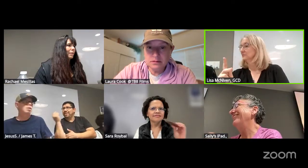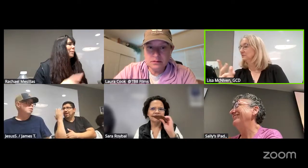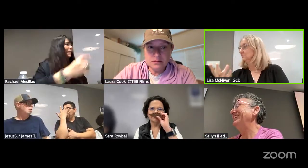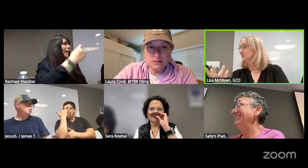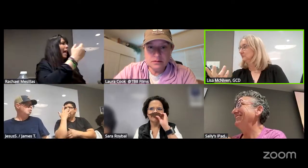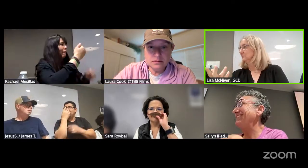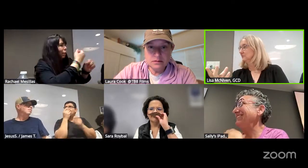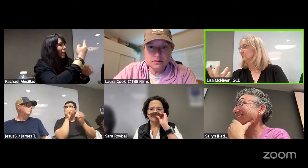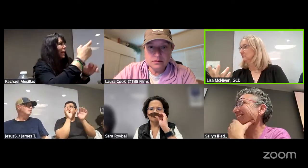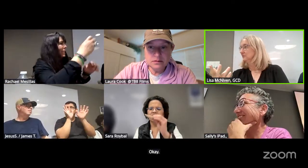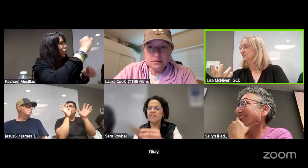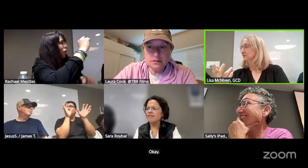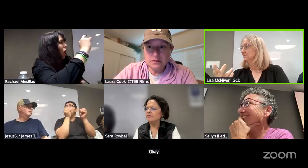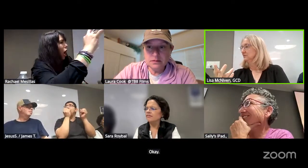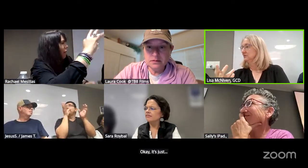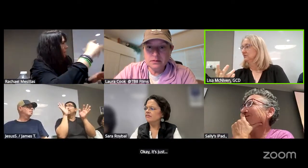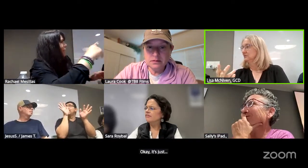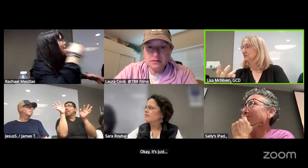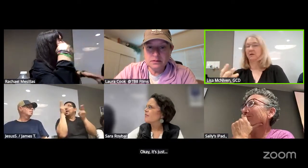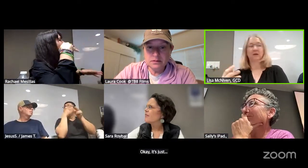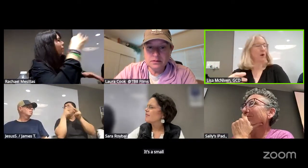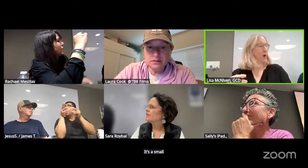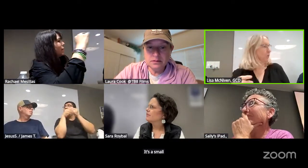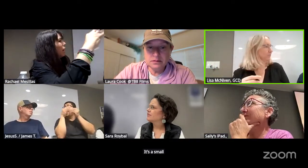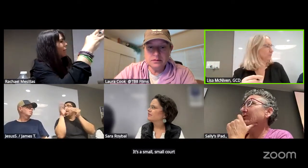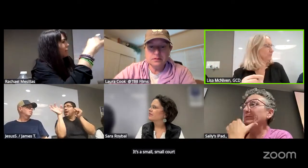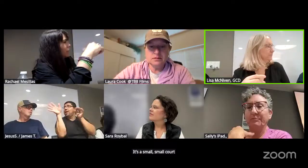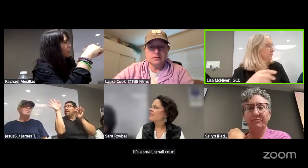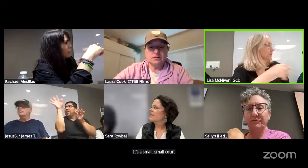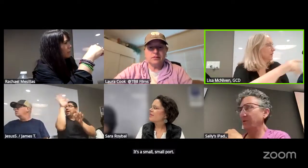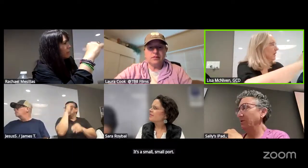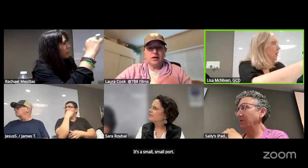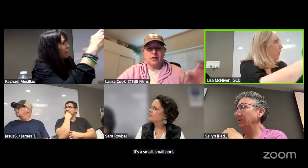Okay. It's a small scale quarter. Oh.